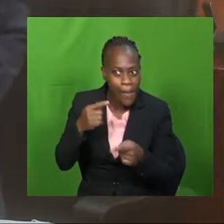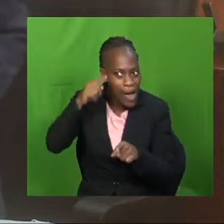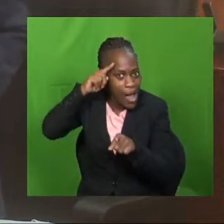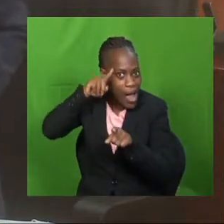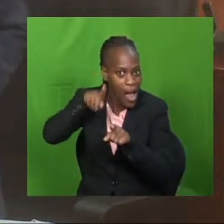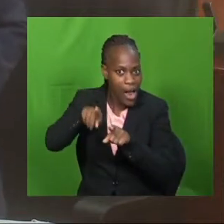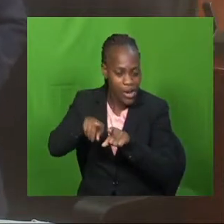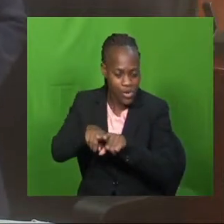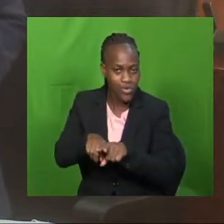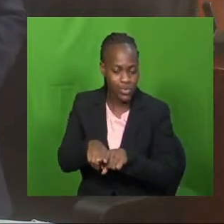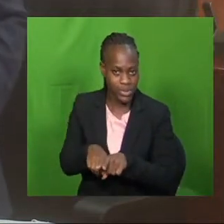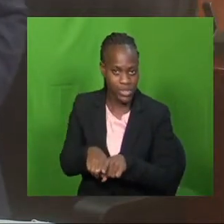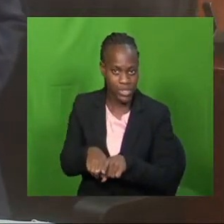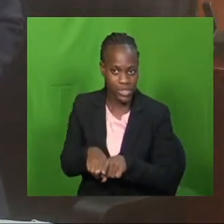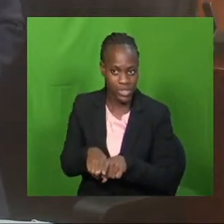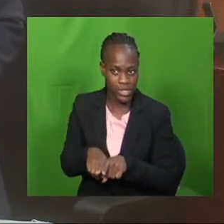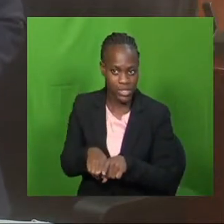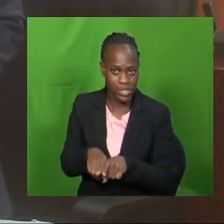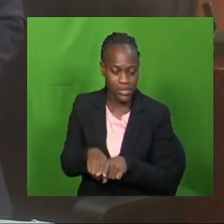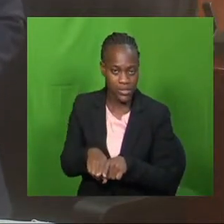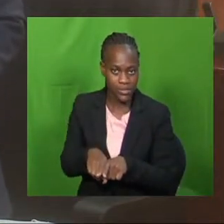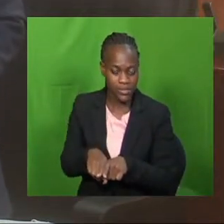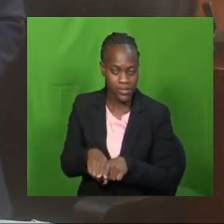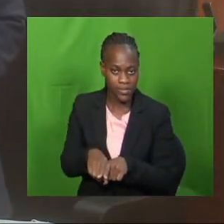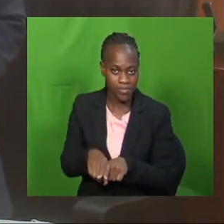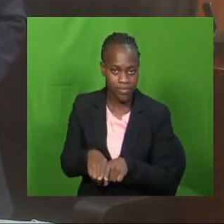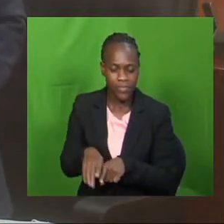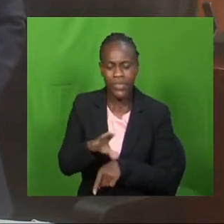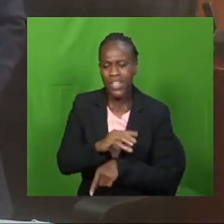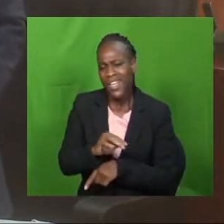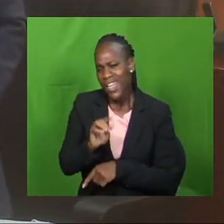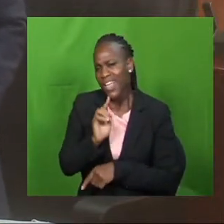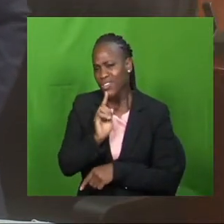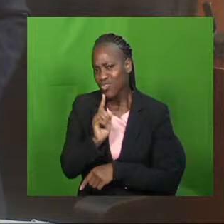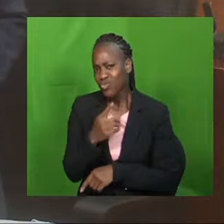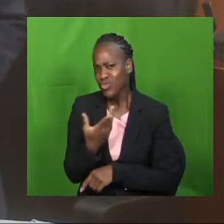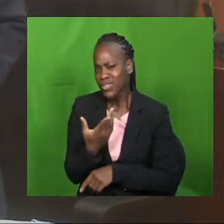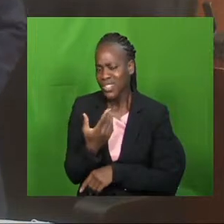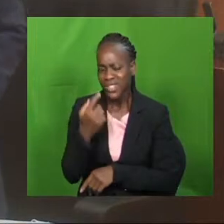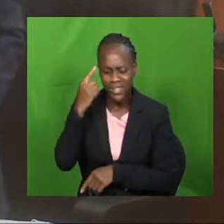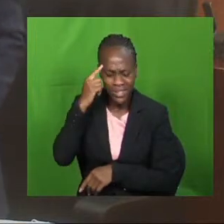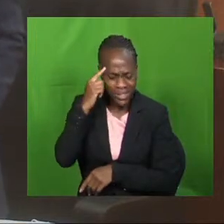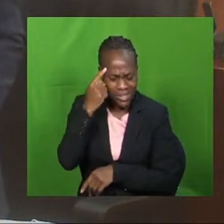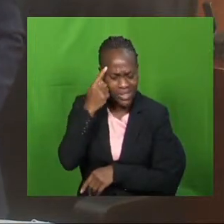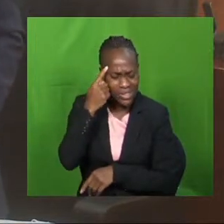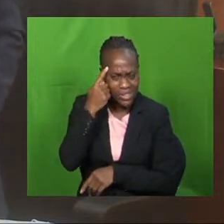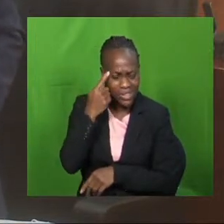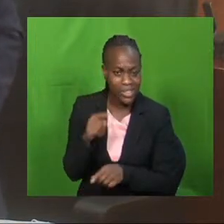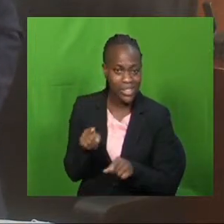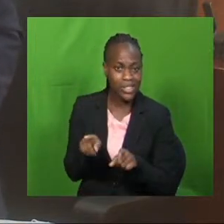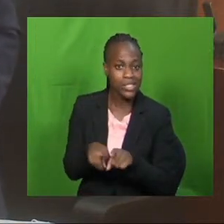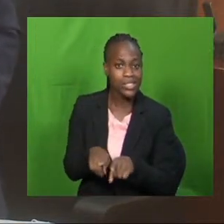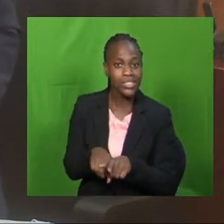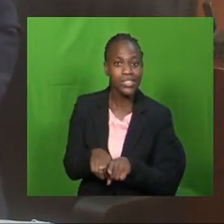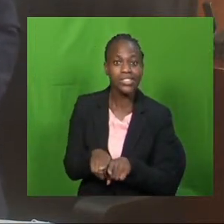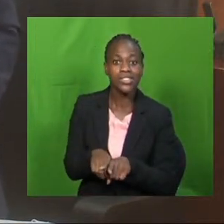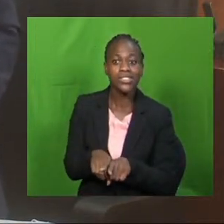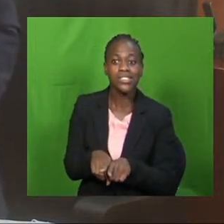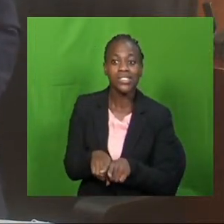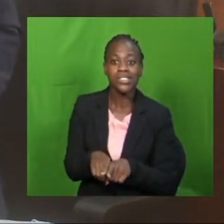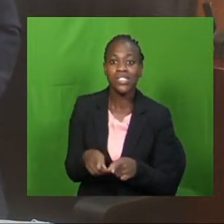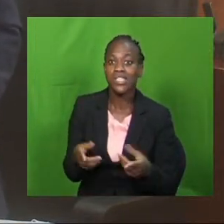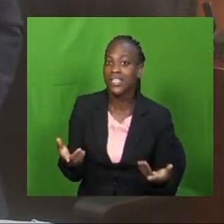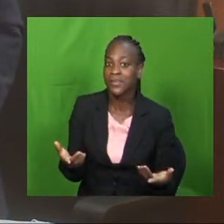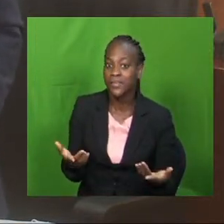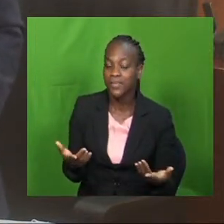agreement. And indeed, Mr. Speaker, I believe if a similar survey is conducted in Ghana, I'm not